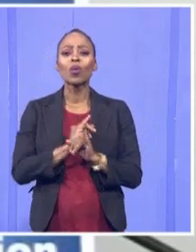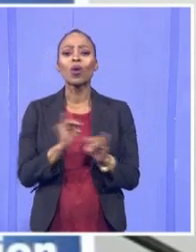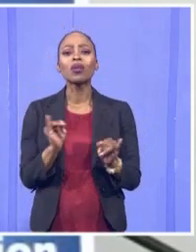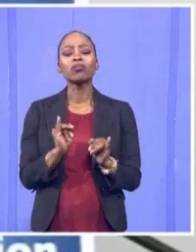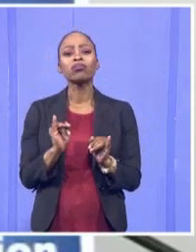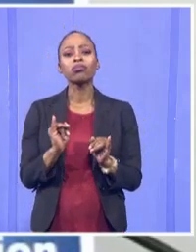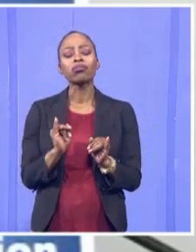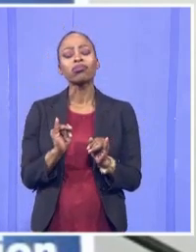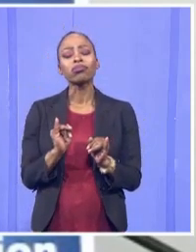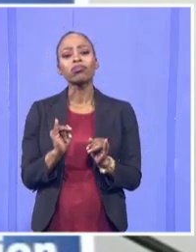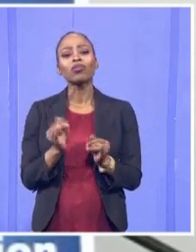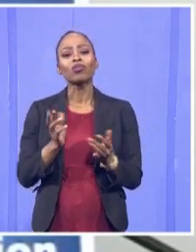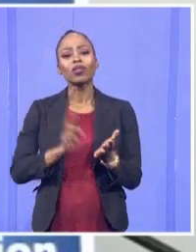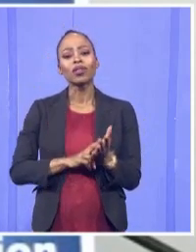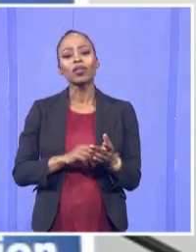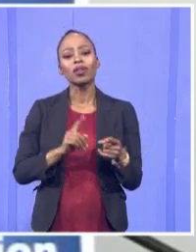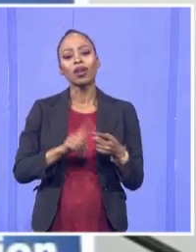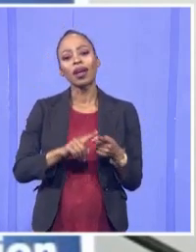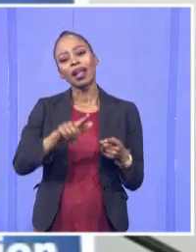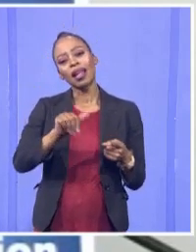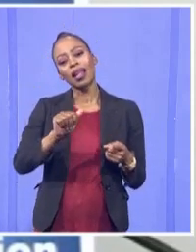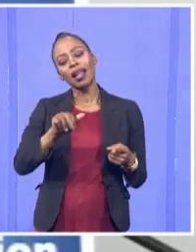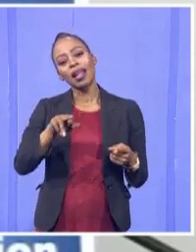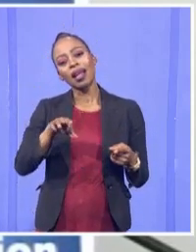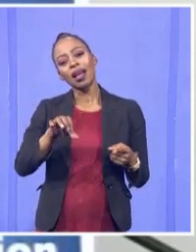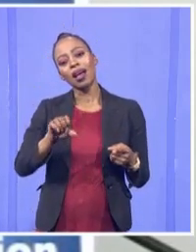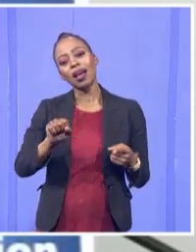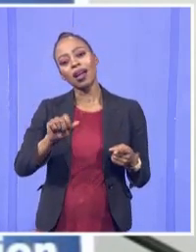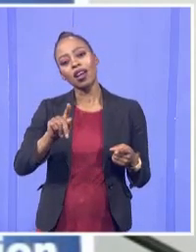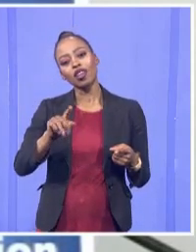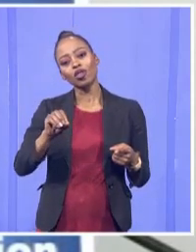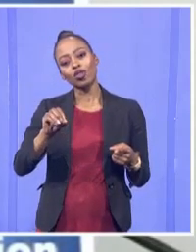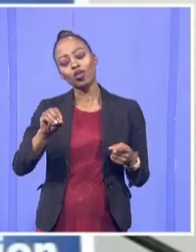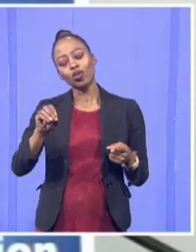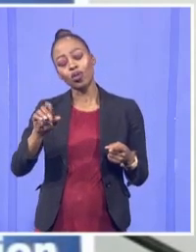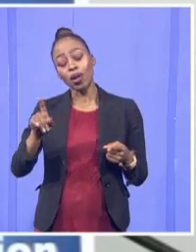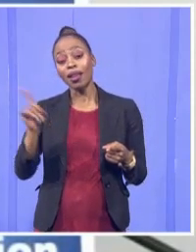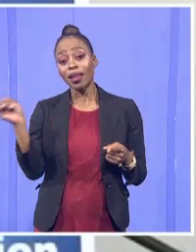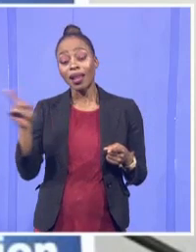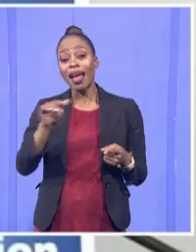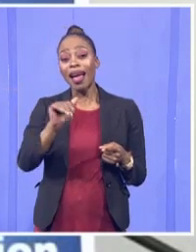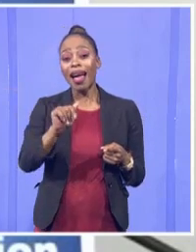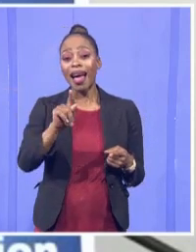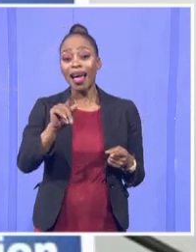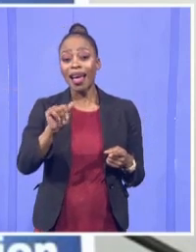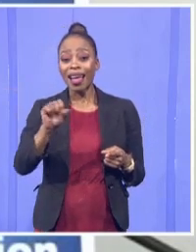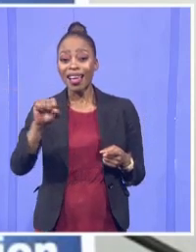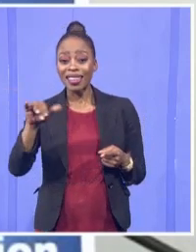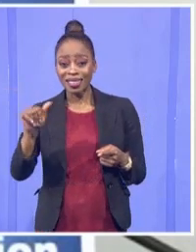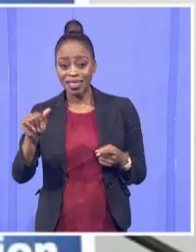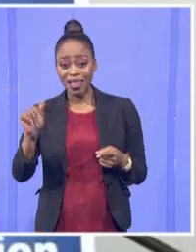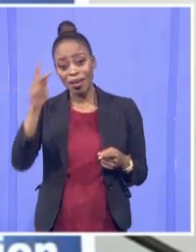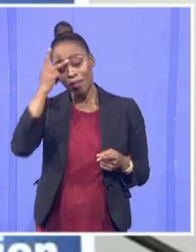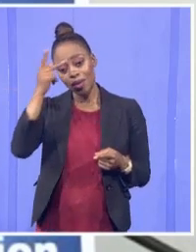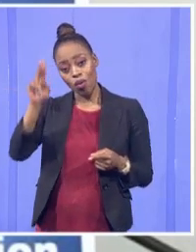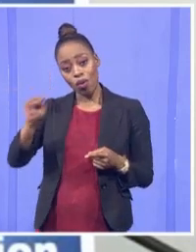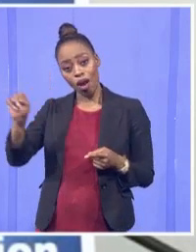enrollment, that is number 1, is Laer School Acacia. And you'll understand where Laer School Acacia